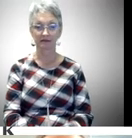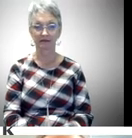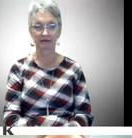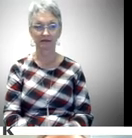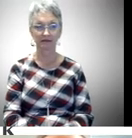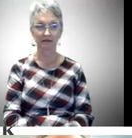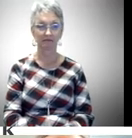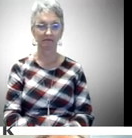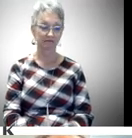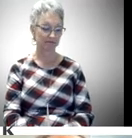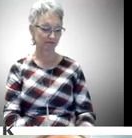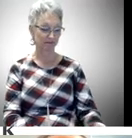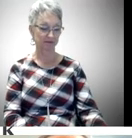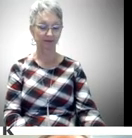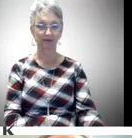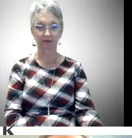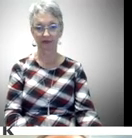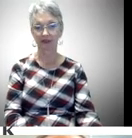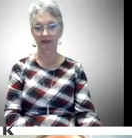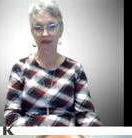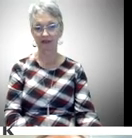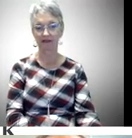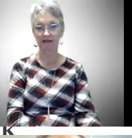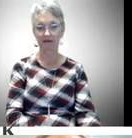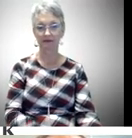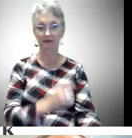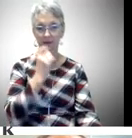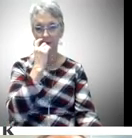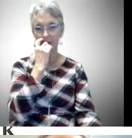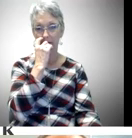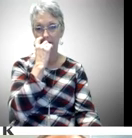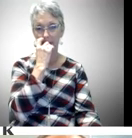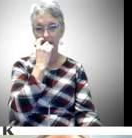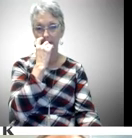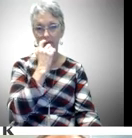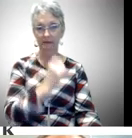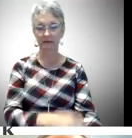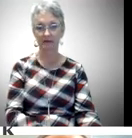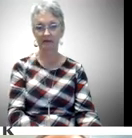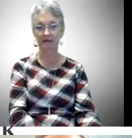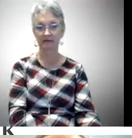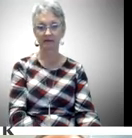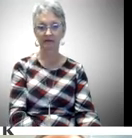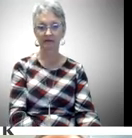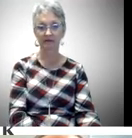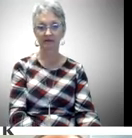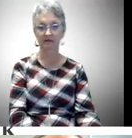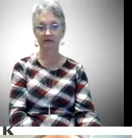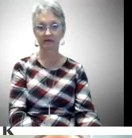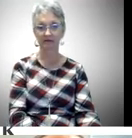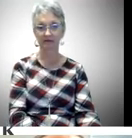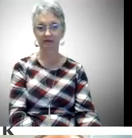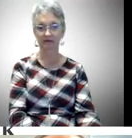you need to understand that the supporter is not the decider, that the person with a disability